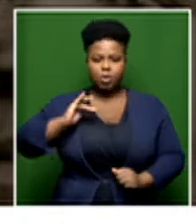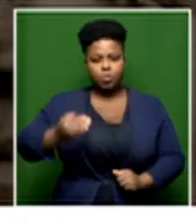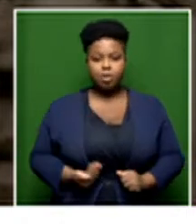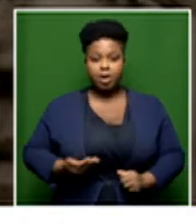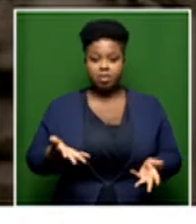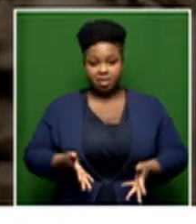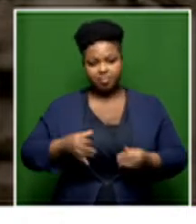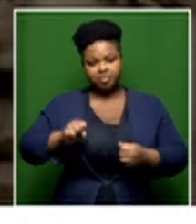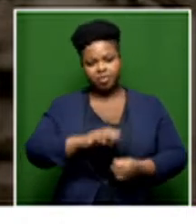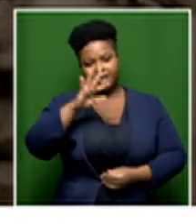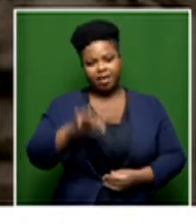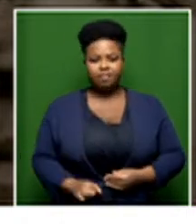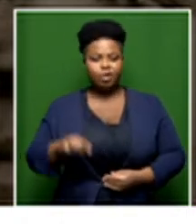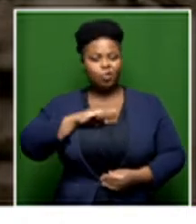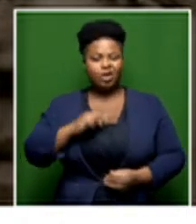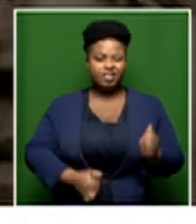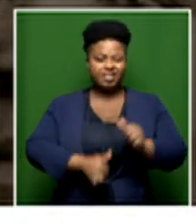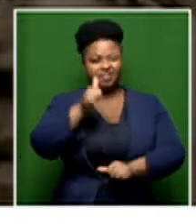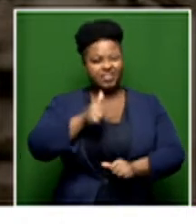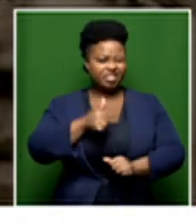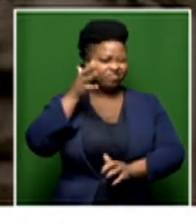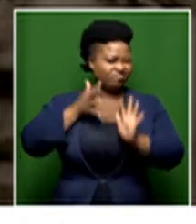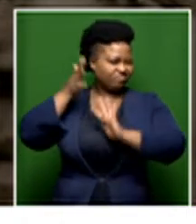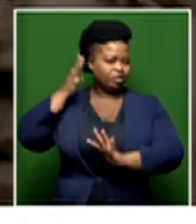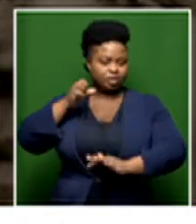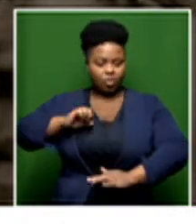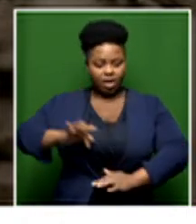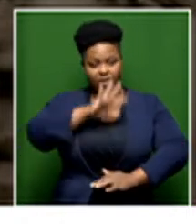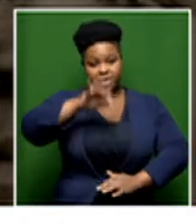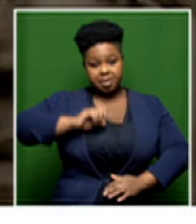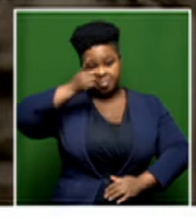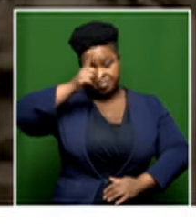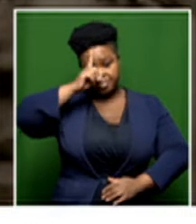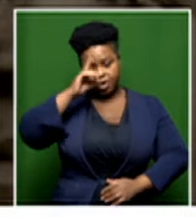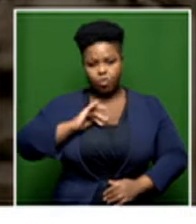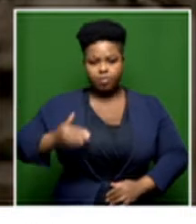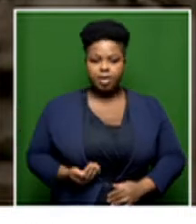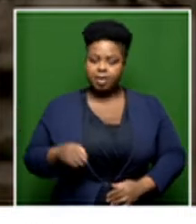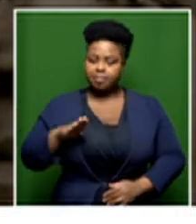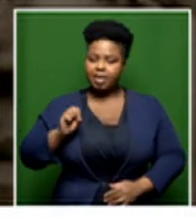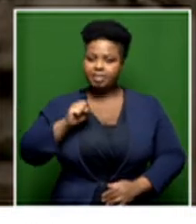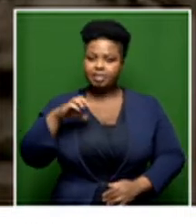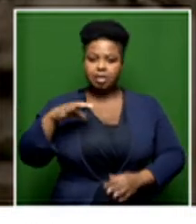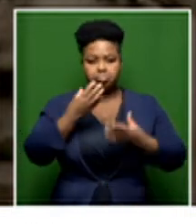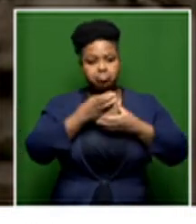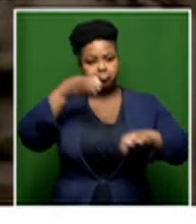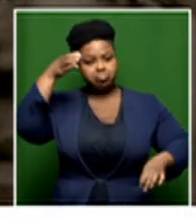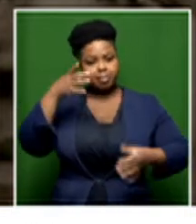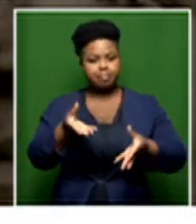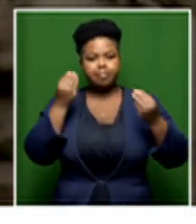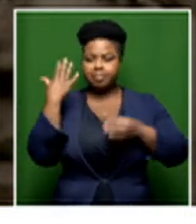emancipation in this country, having become the first indigenous South African woman to graduate with a BSc degree